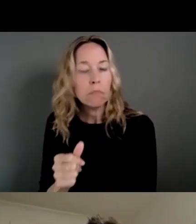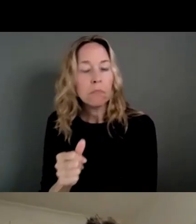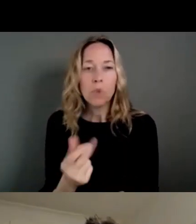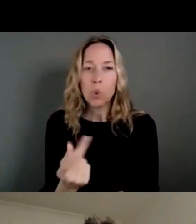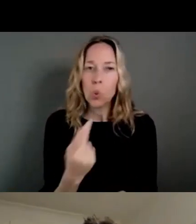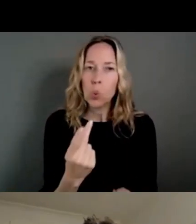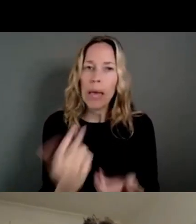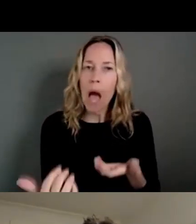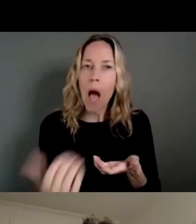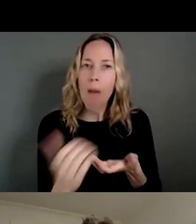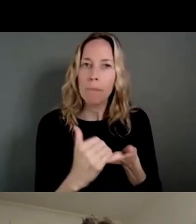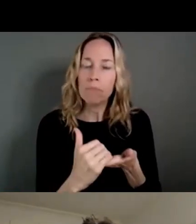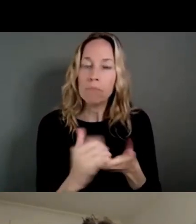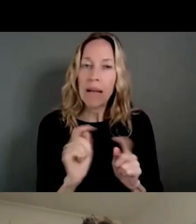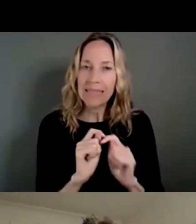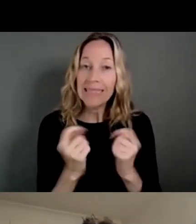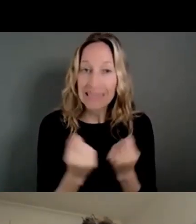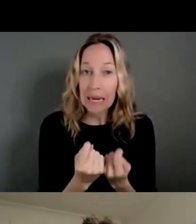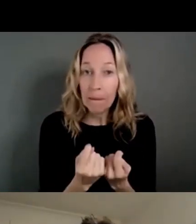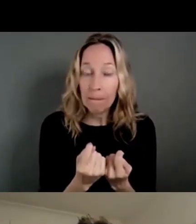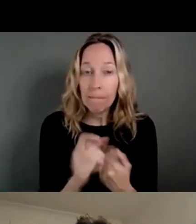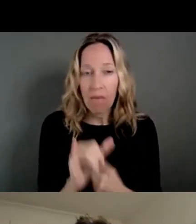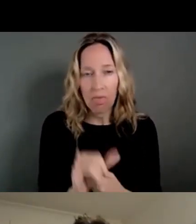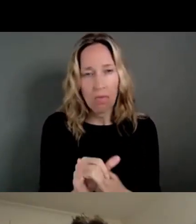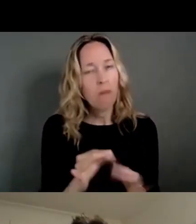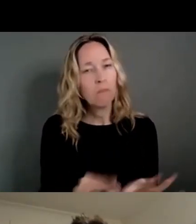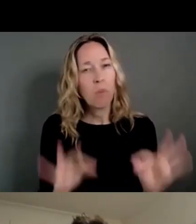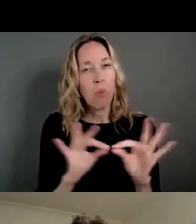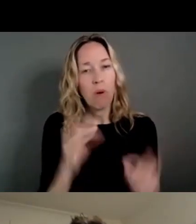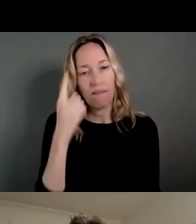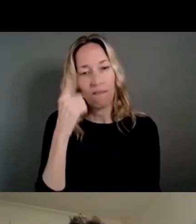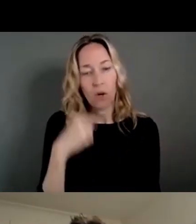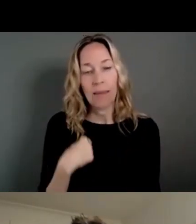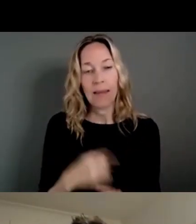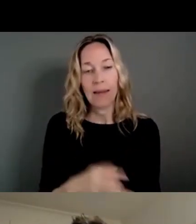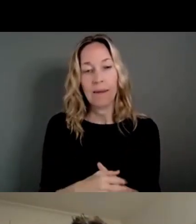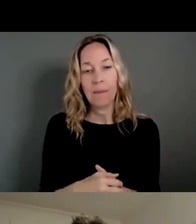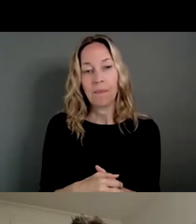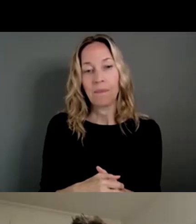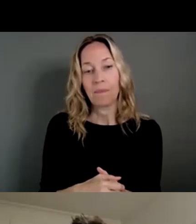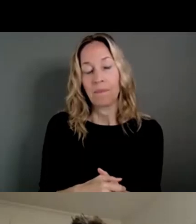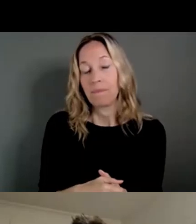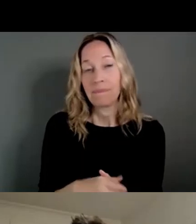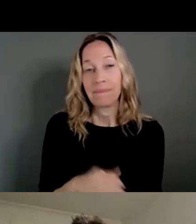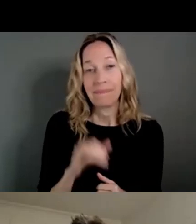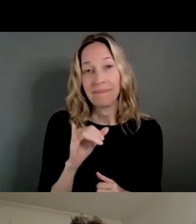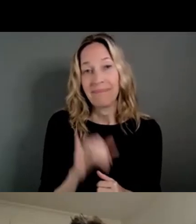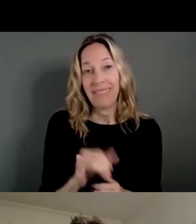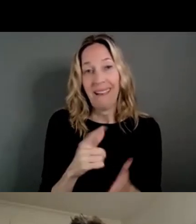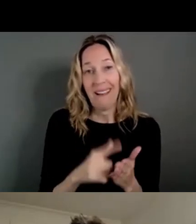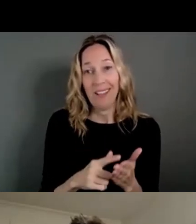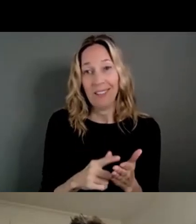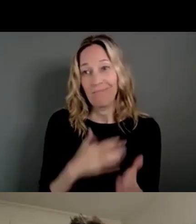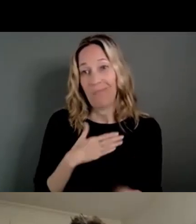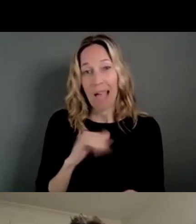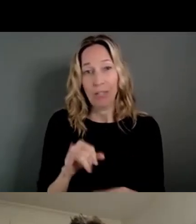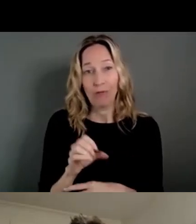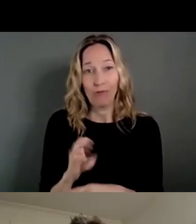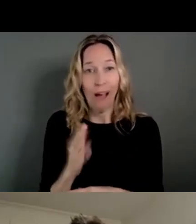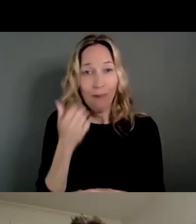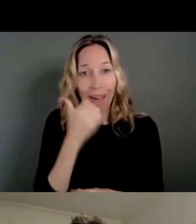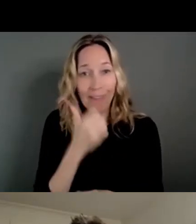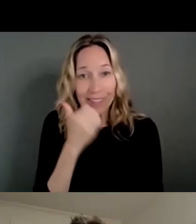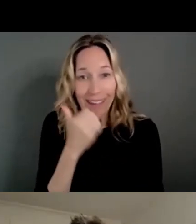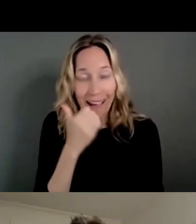important. To me, because this is how I spend my day. And then the other part just is sort